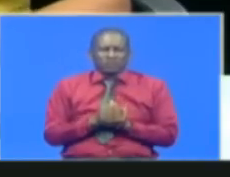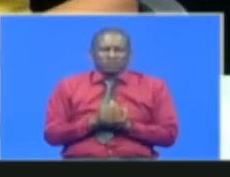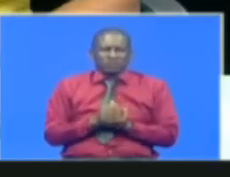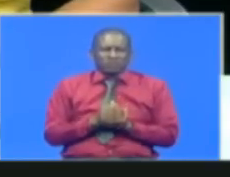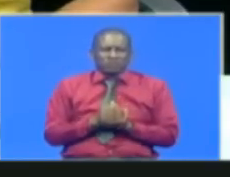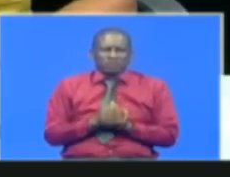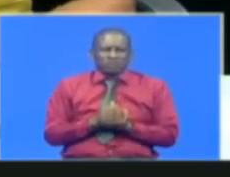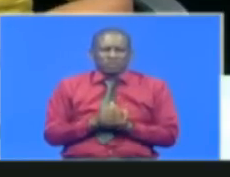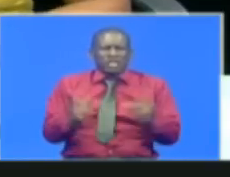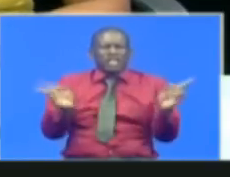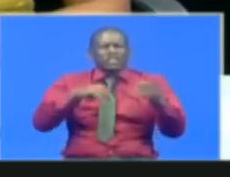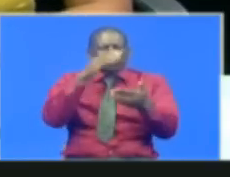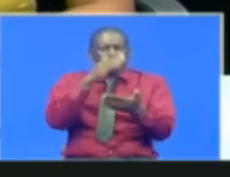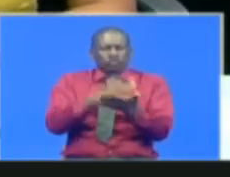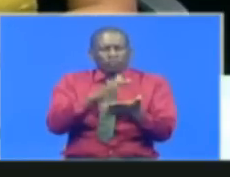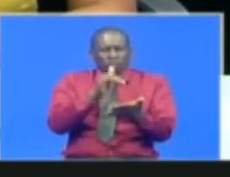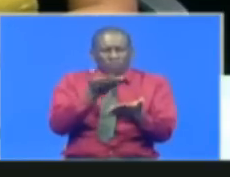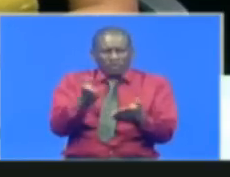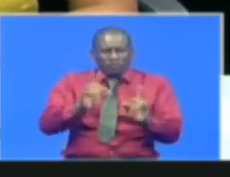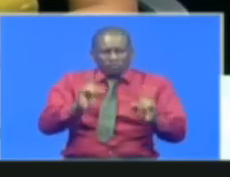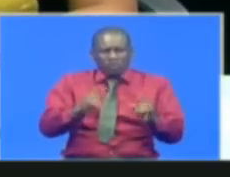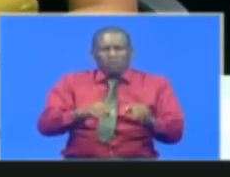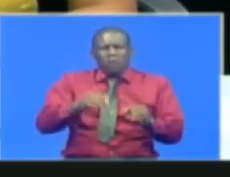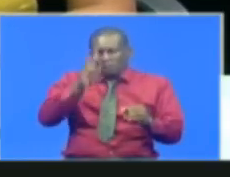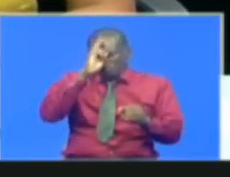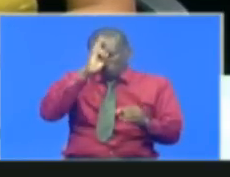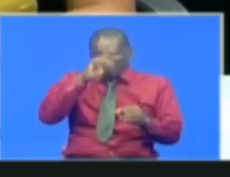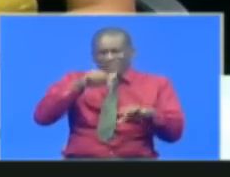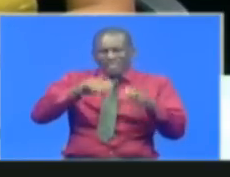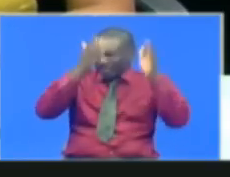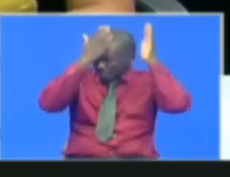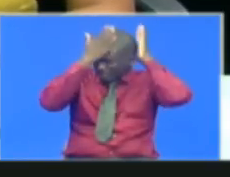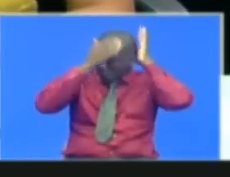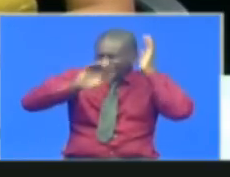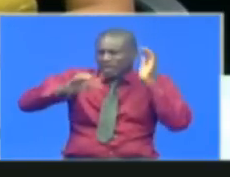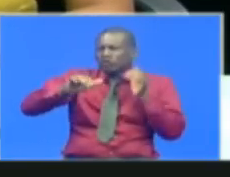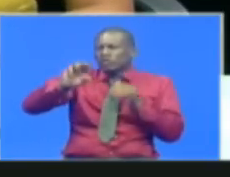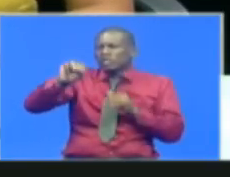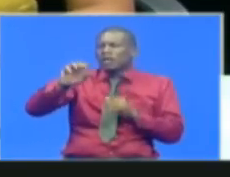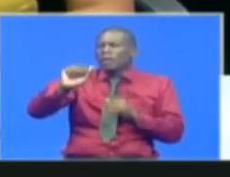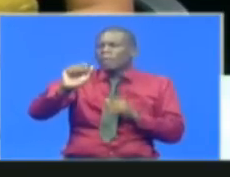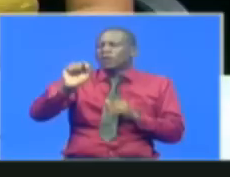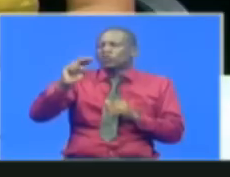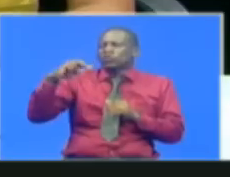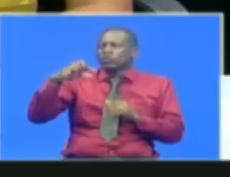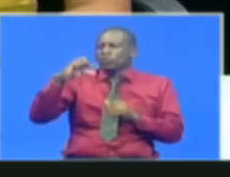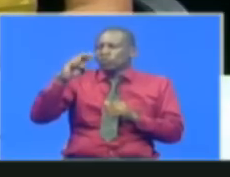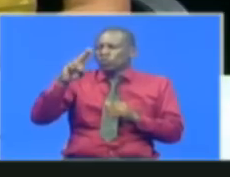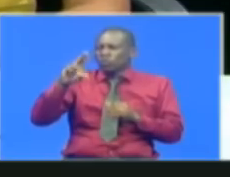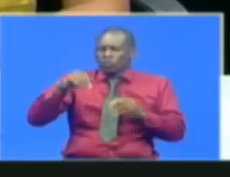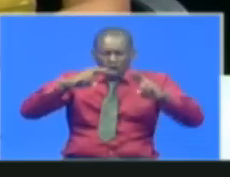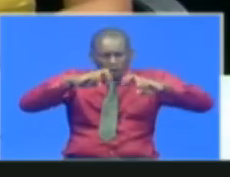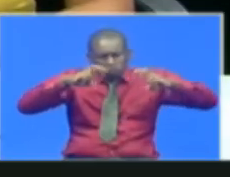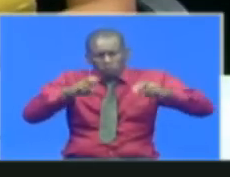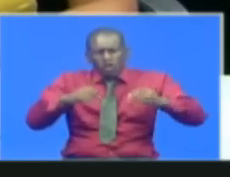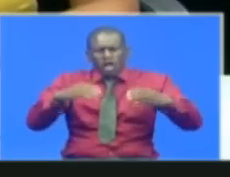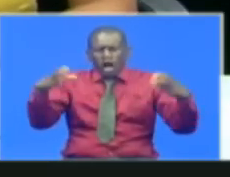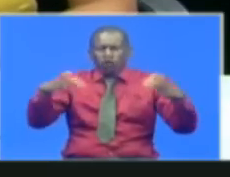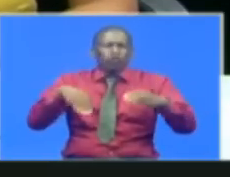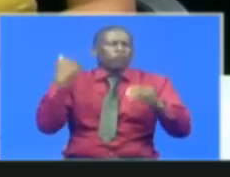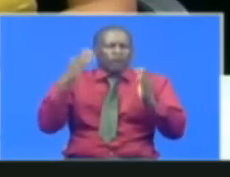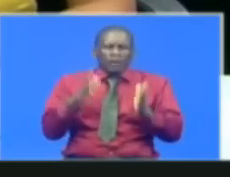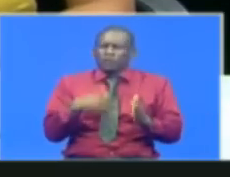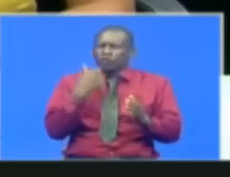And it doesn't stop there. Police in Matungu in Kakamega County are on the hunt for a gang of robbers responsible for the reign